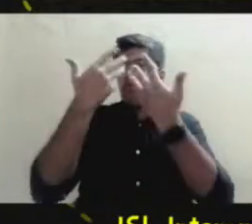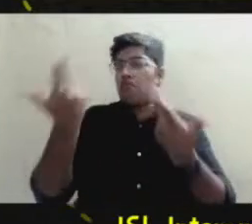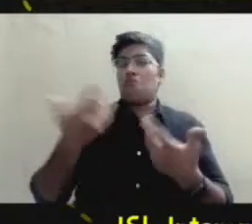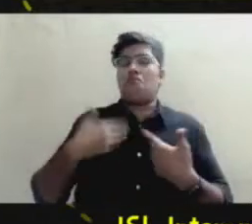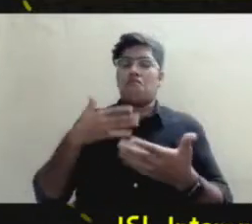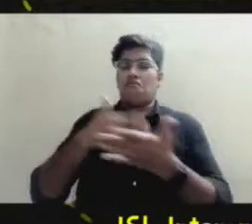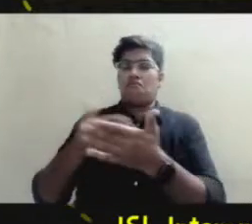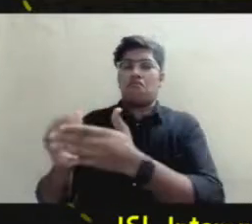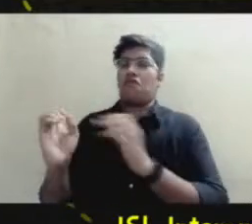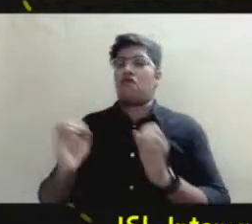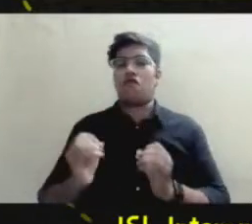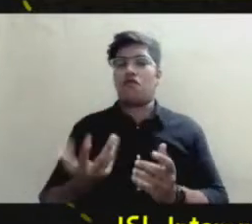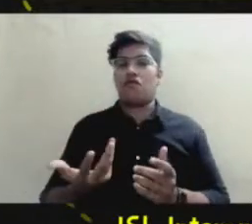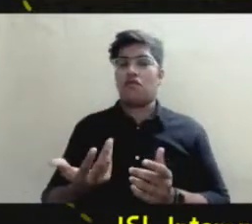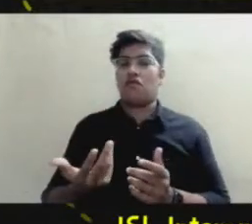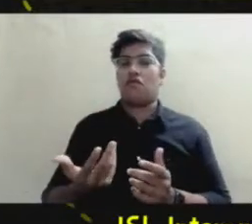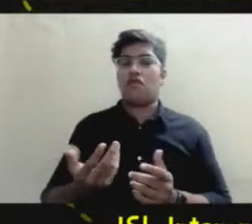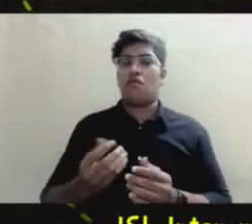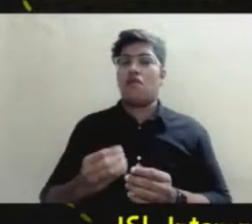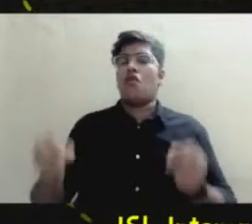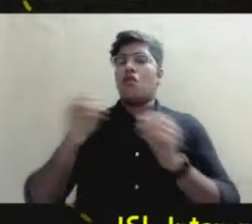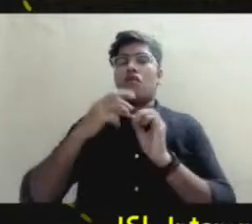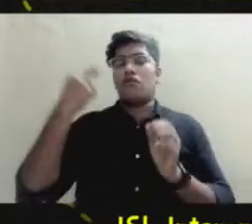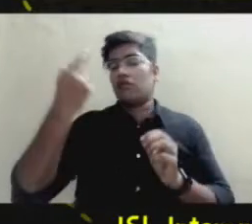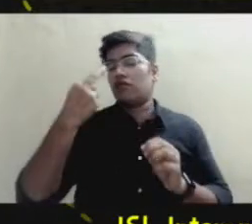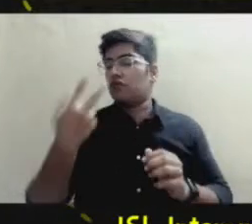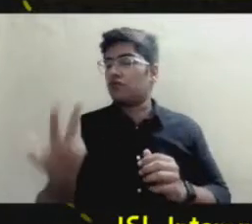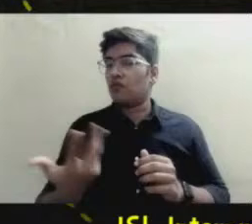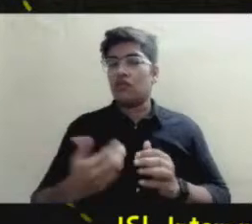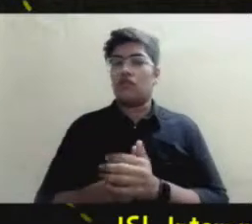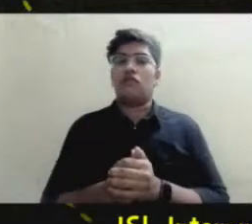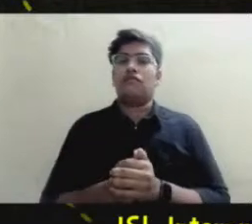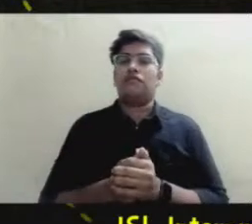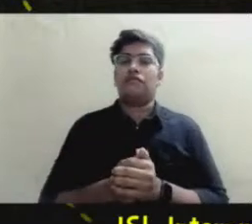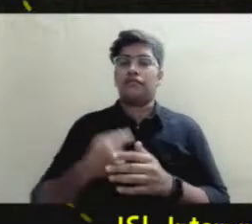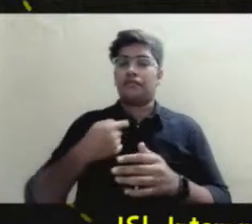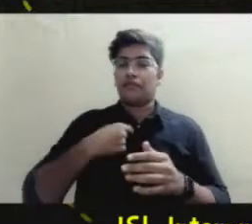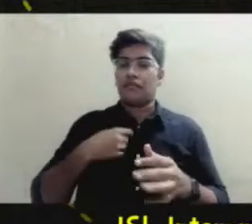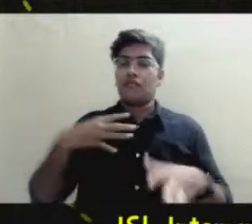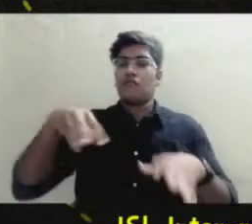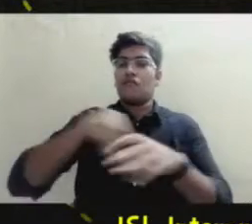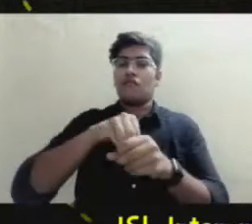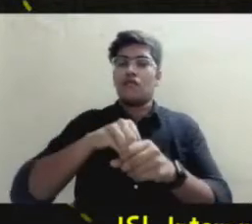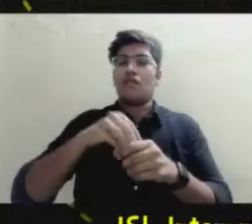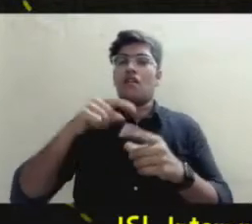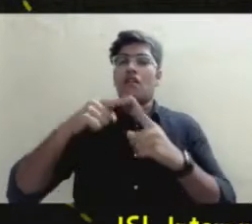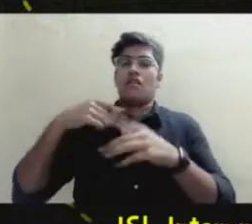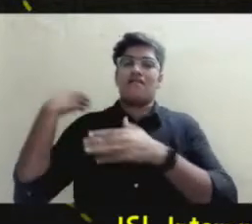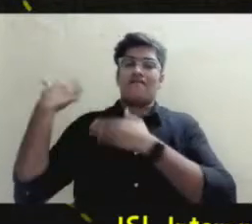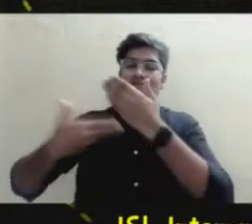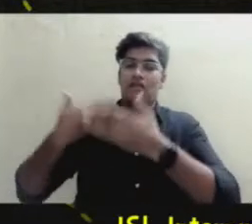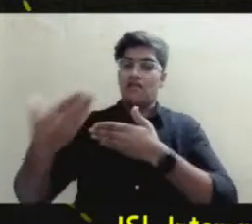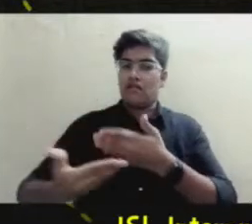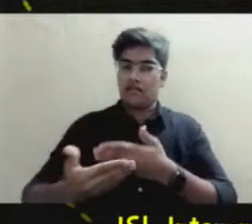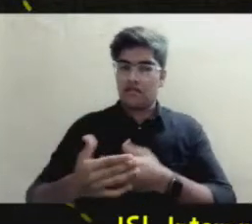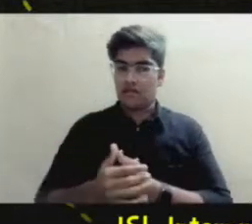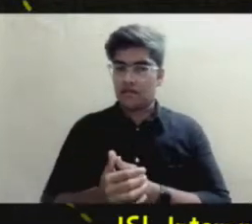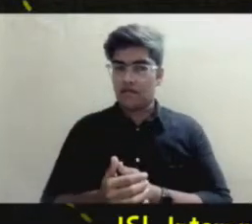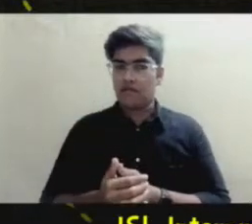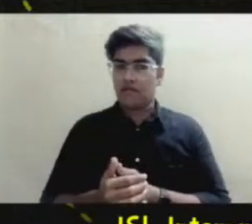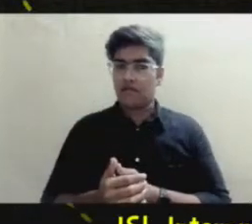nature. Perhaps also because, remember, we are part of a tradition where, as I've mentioned